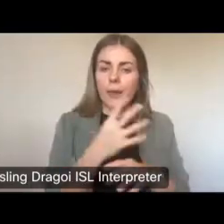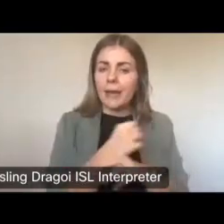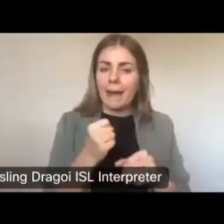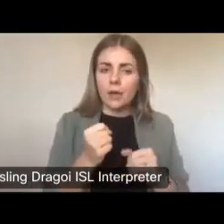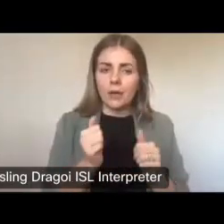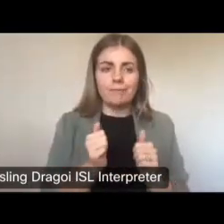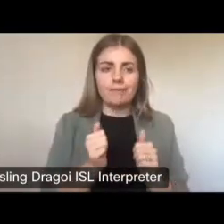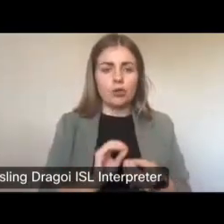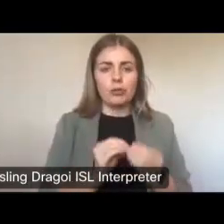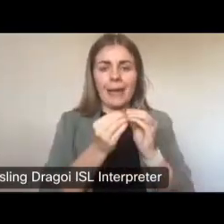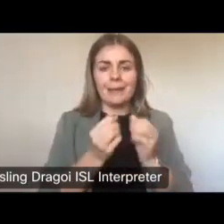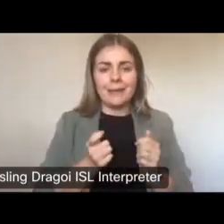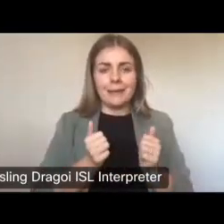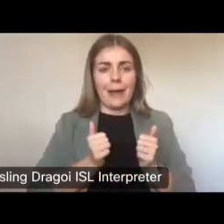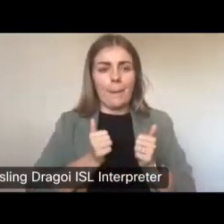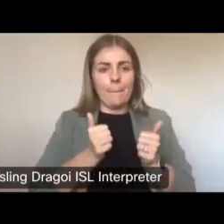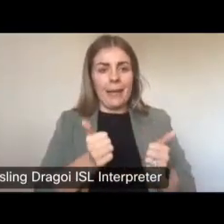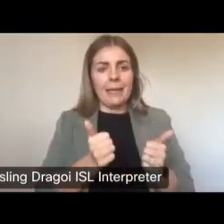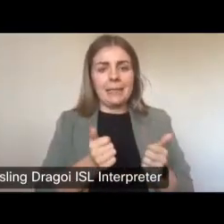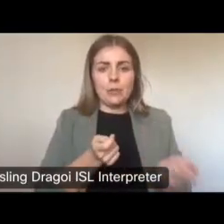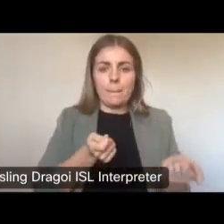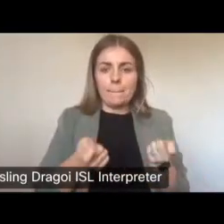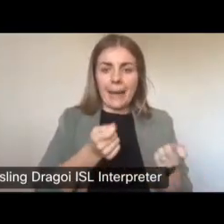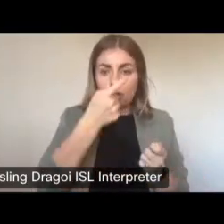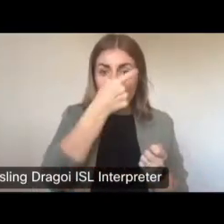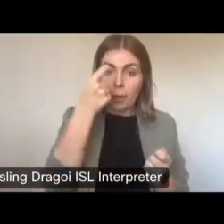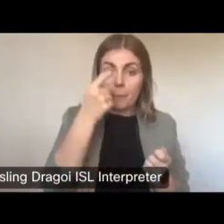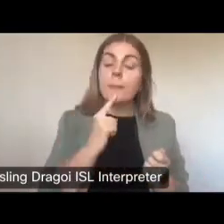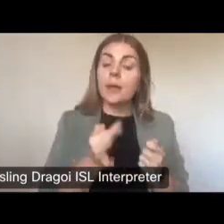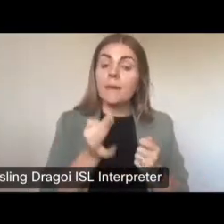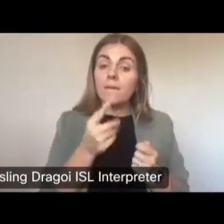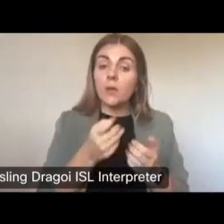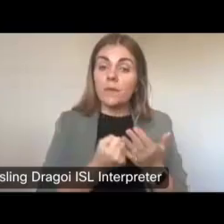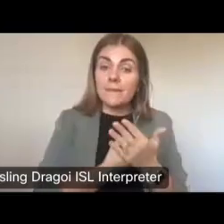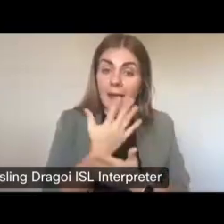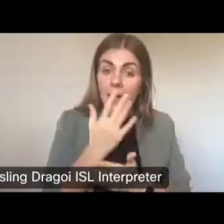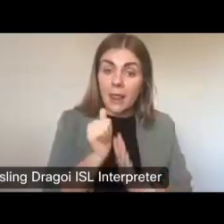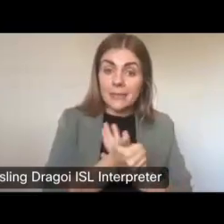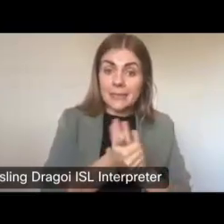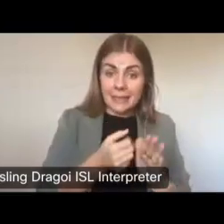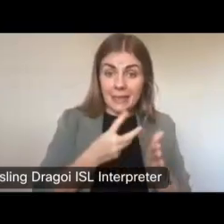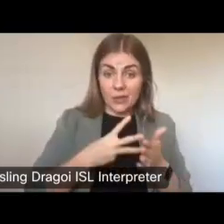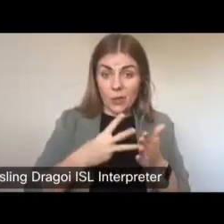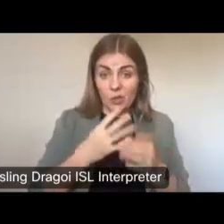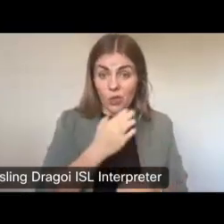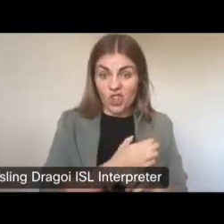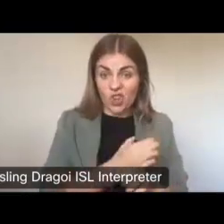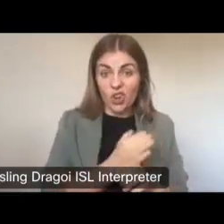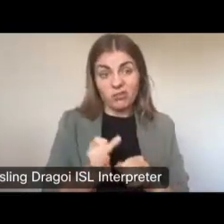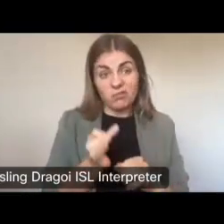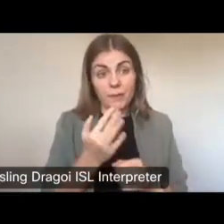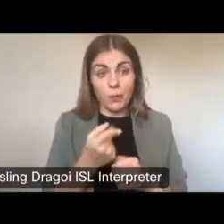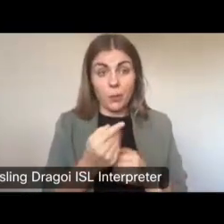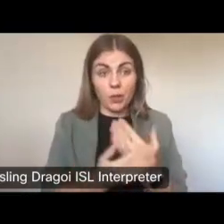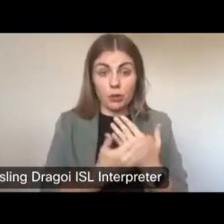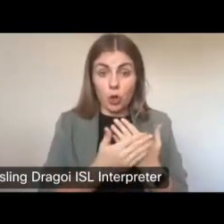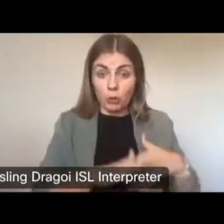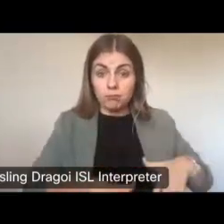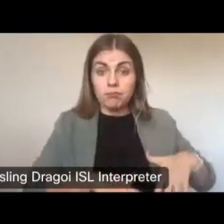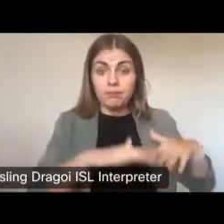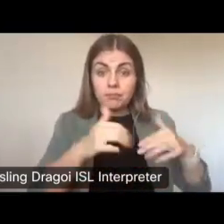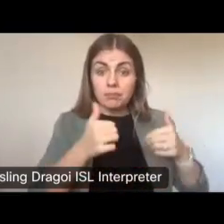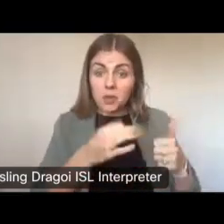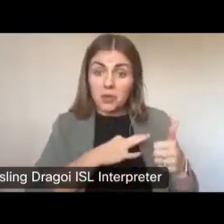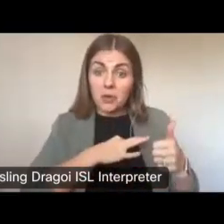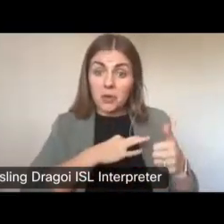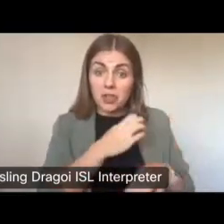manage trauma. If you've developed skills if you've had a solid childhood, you tend to have developed a